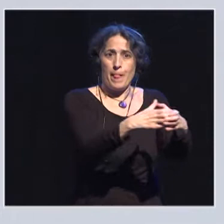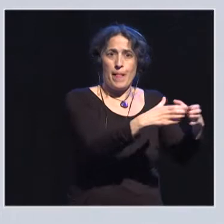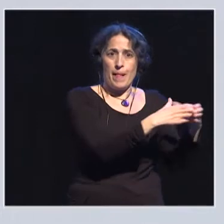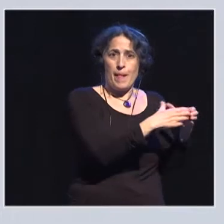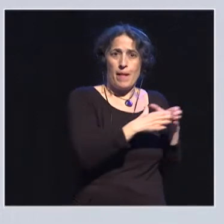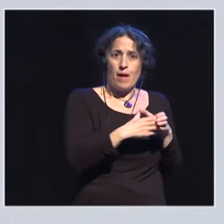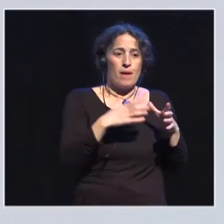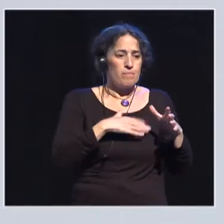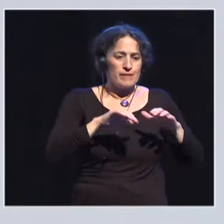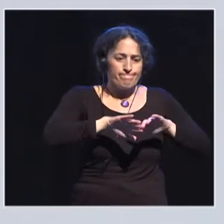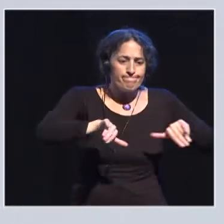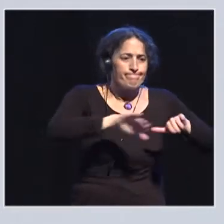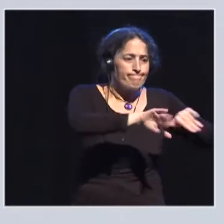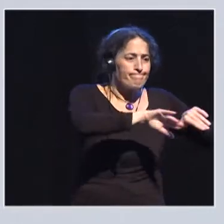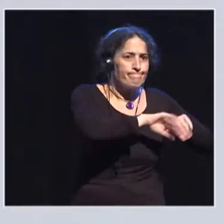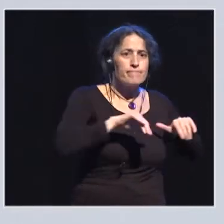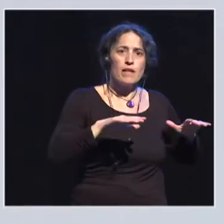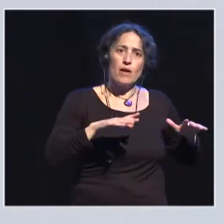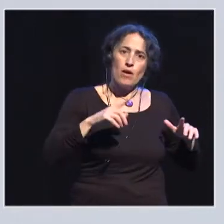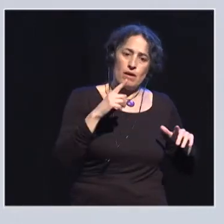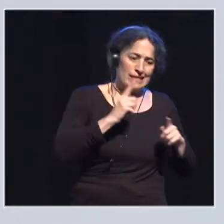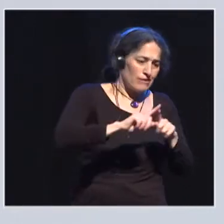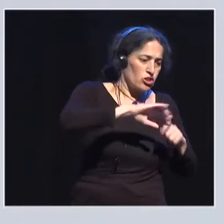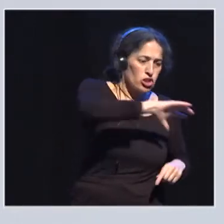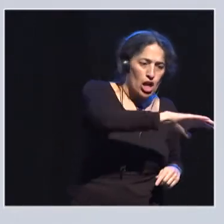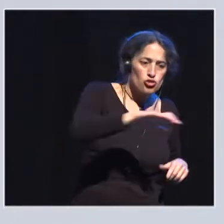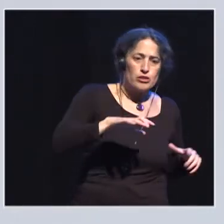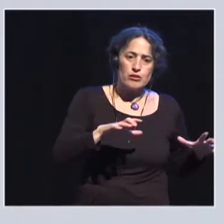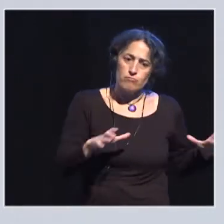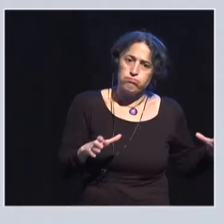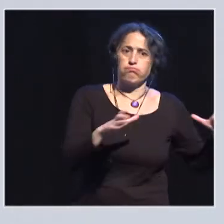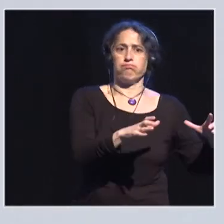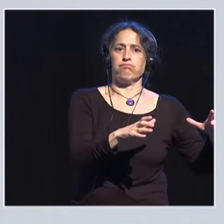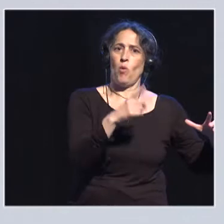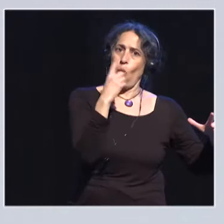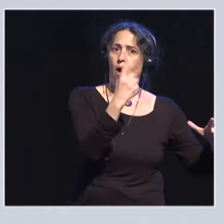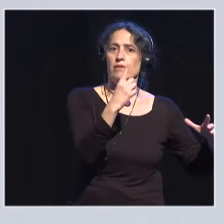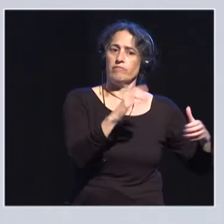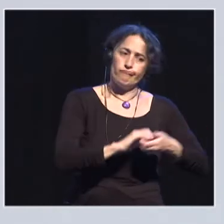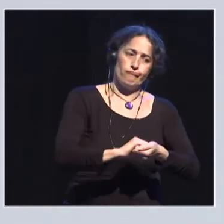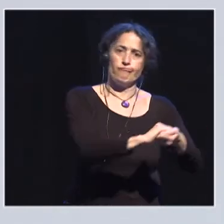digital single market in the European Union. But last year I took part in this